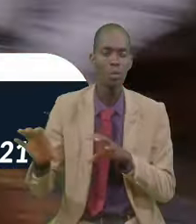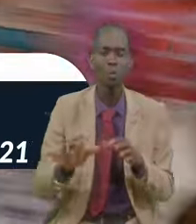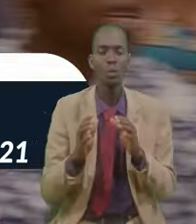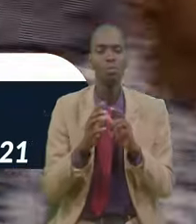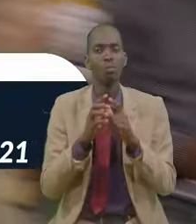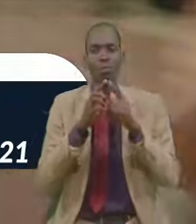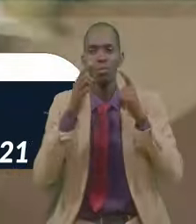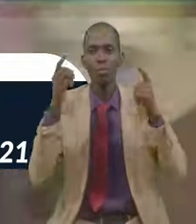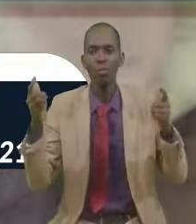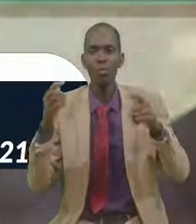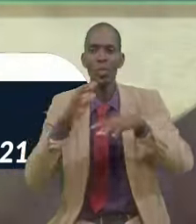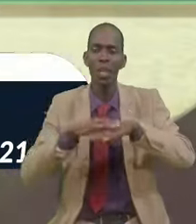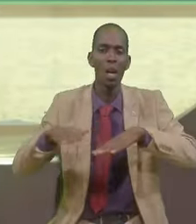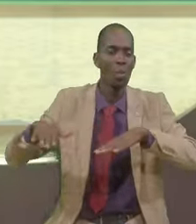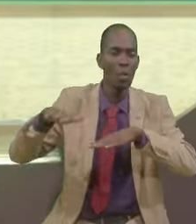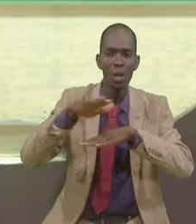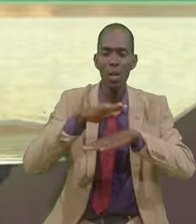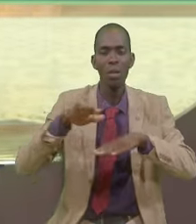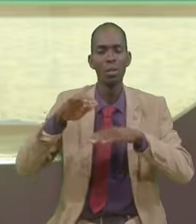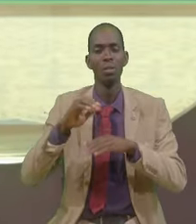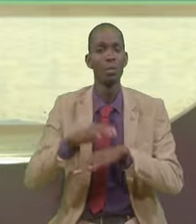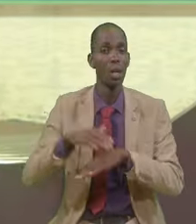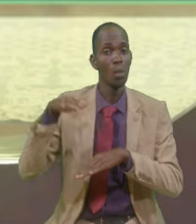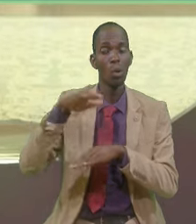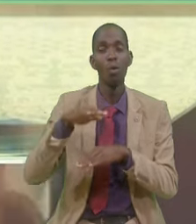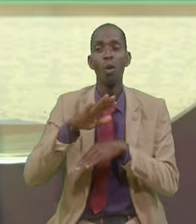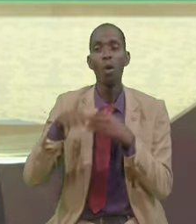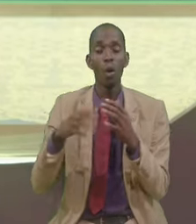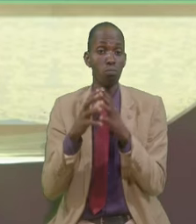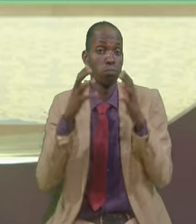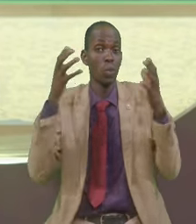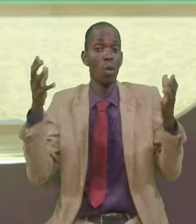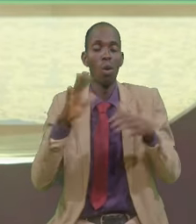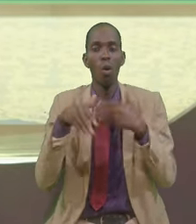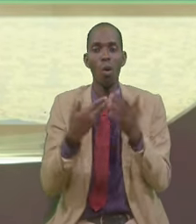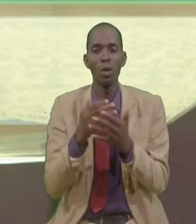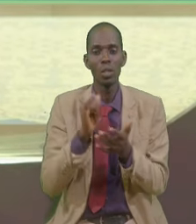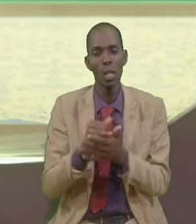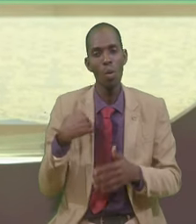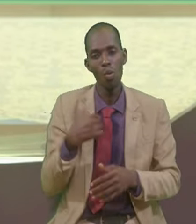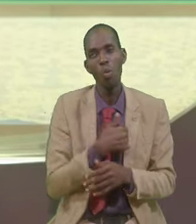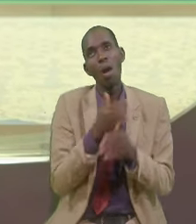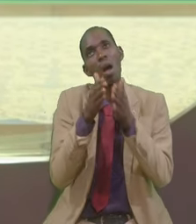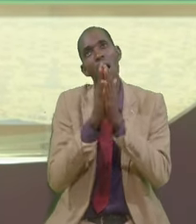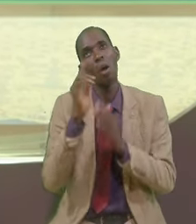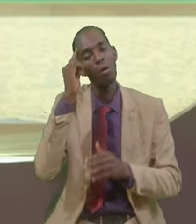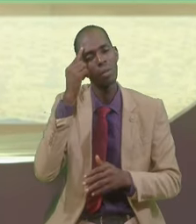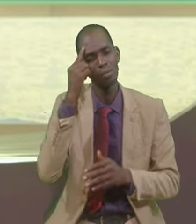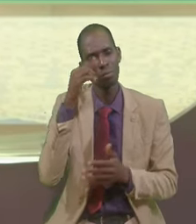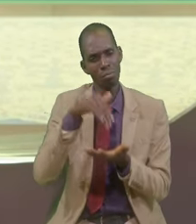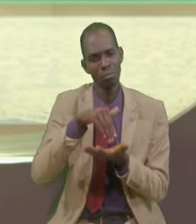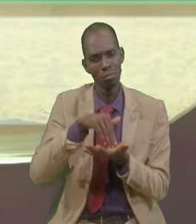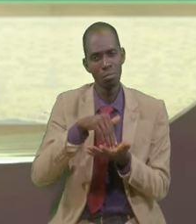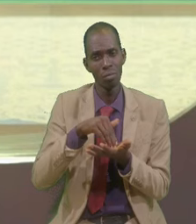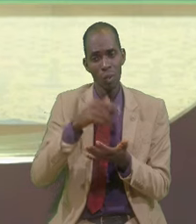exceeding abundantly above all that we ask or think. I'm going to go back there because I need,